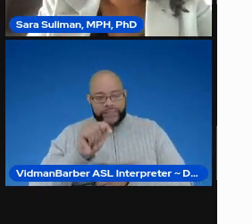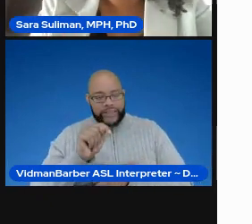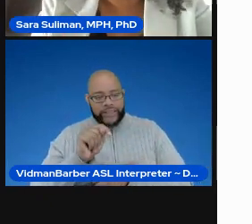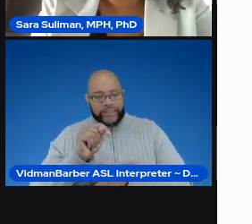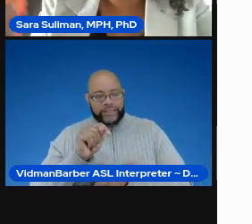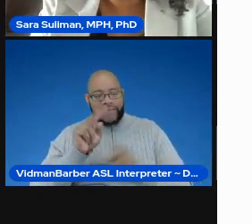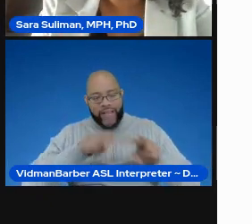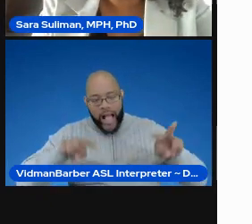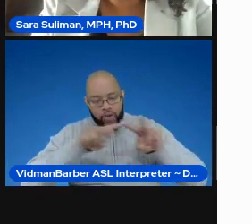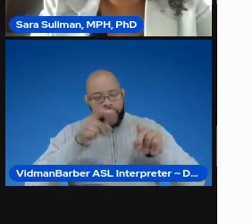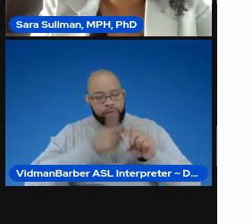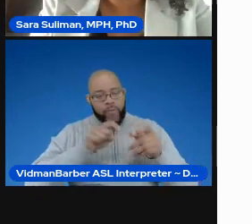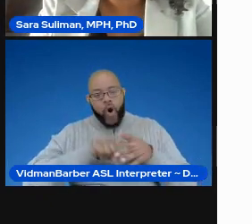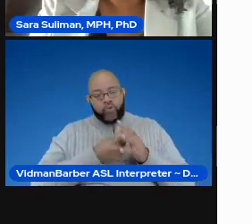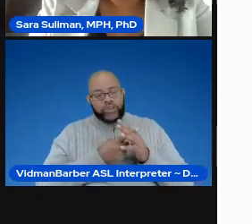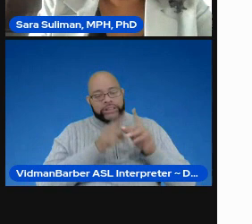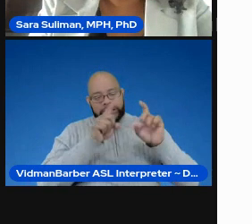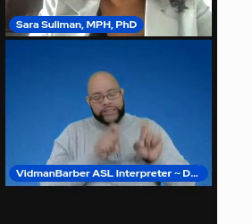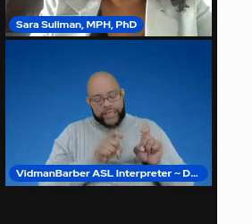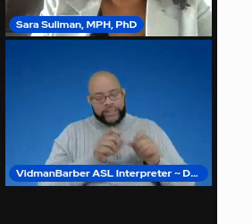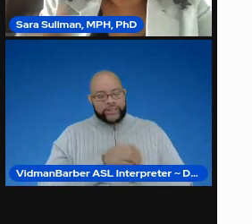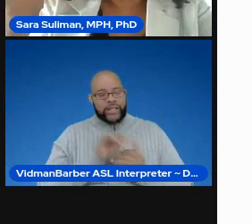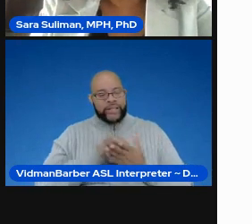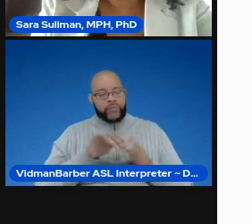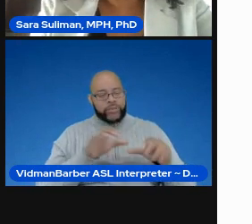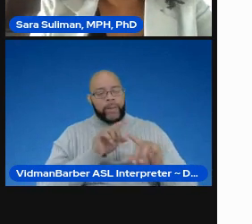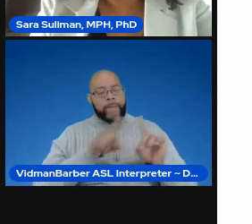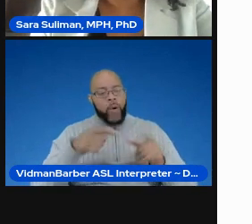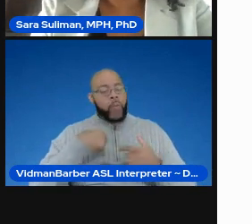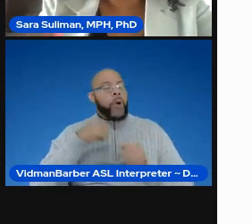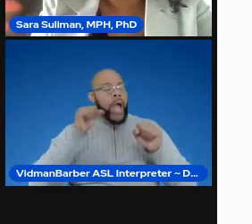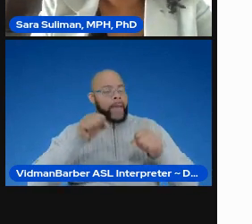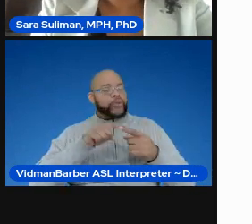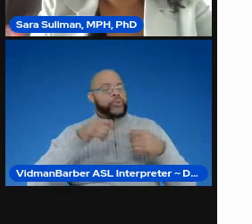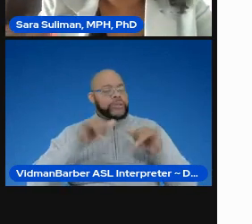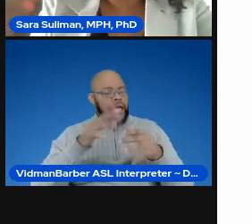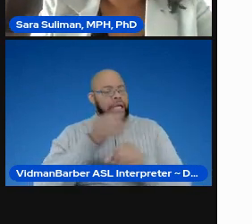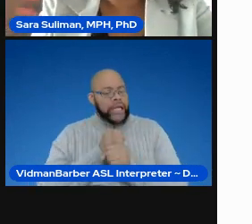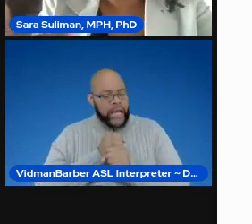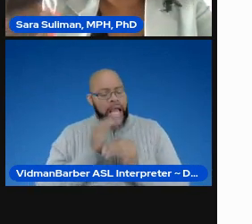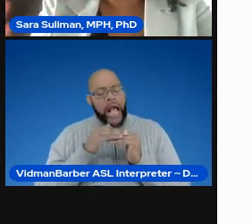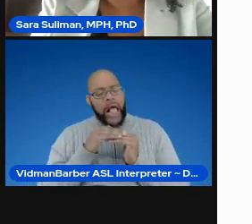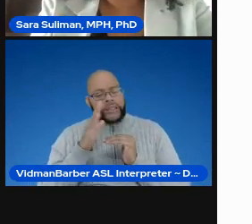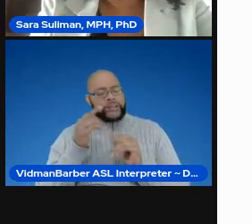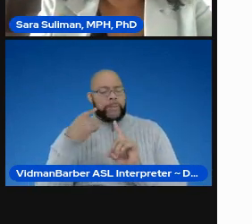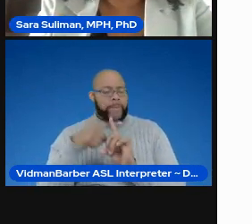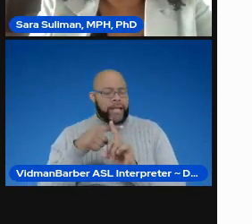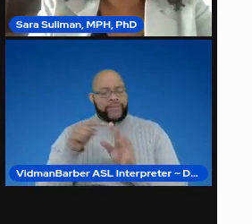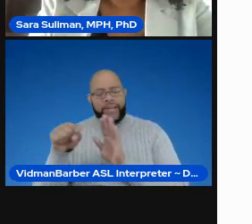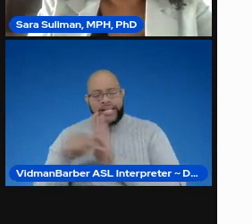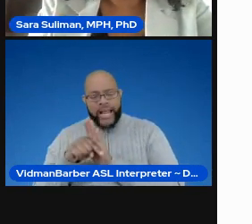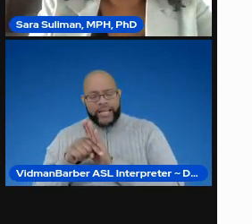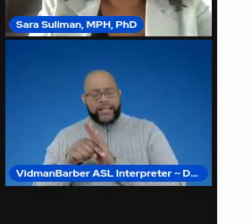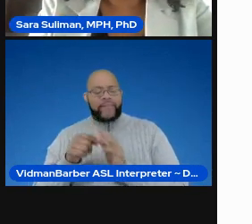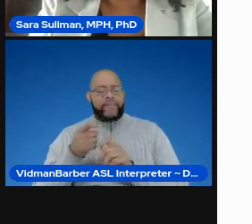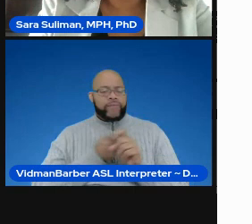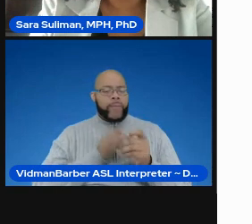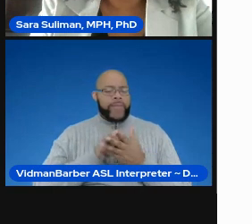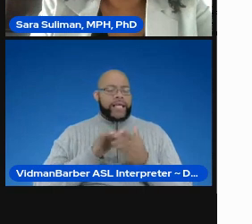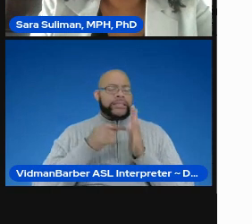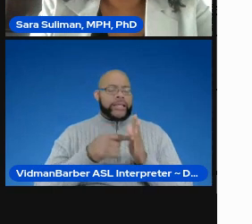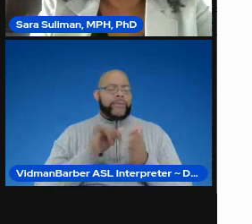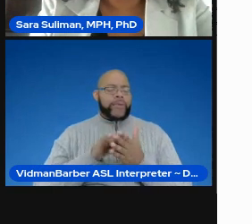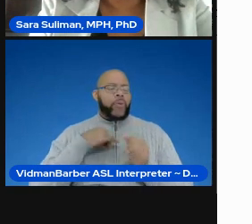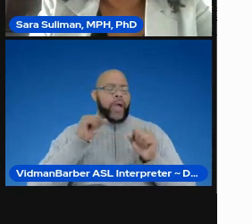CT values from the original tests that were conducted, but we managed to still get at least positive and negative calls from the samples that we